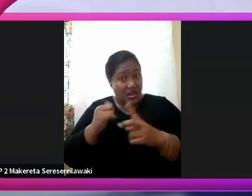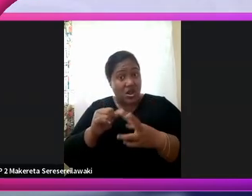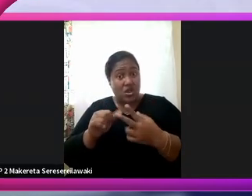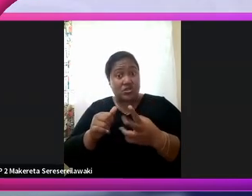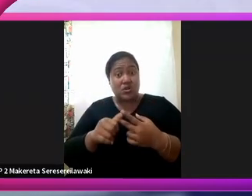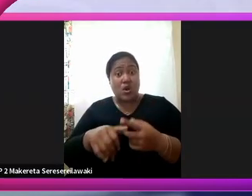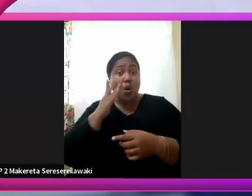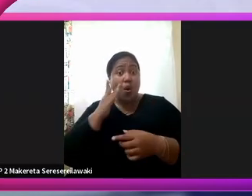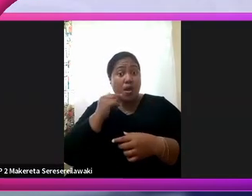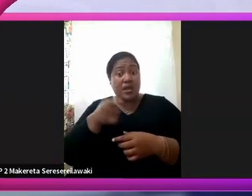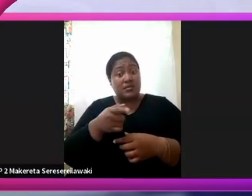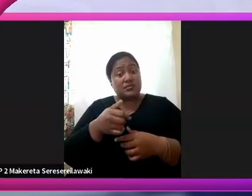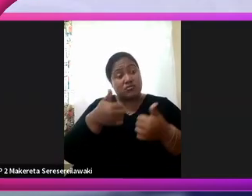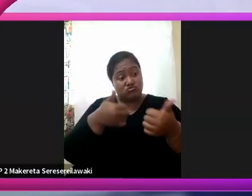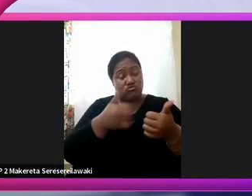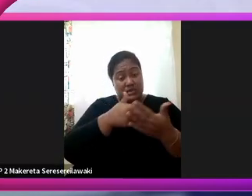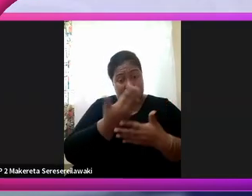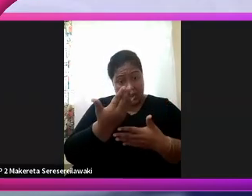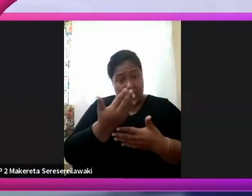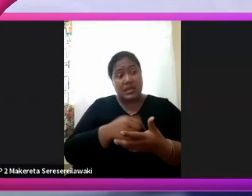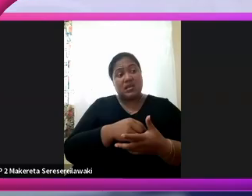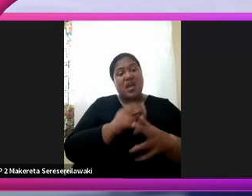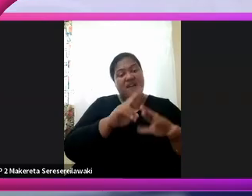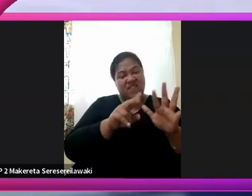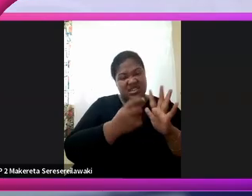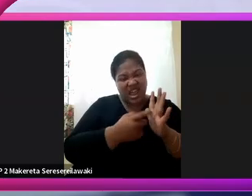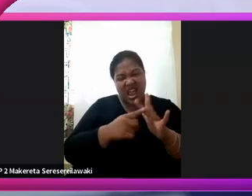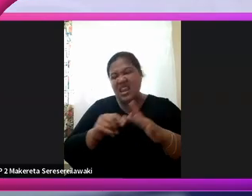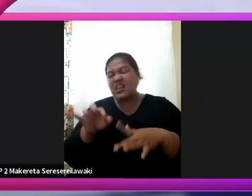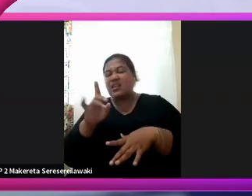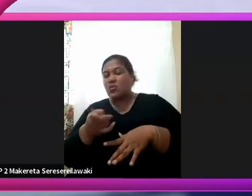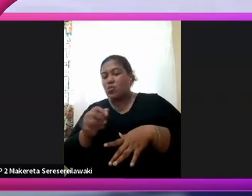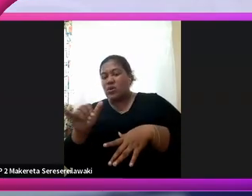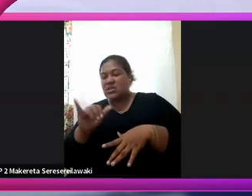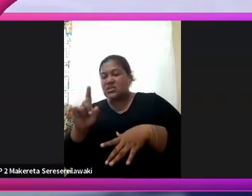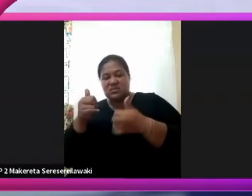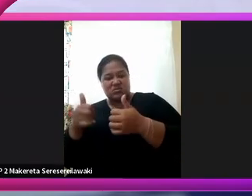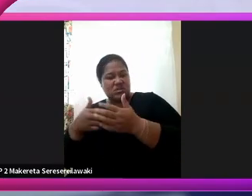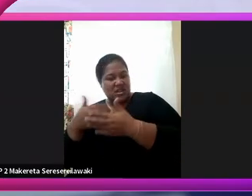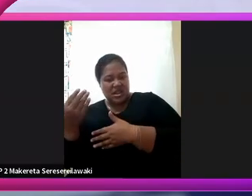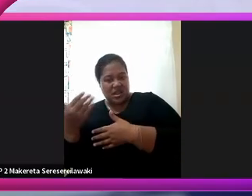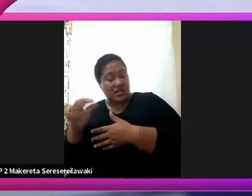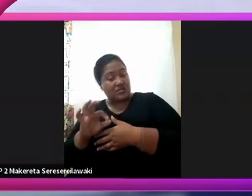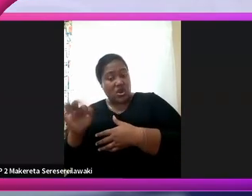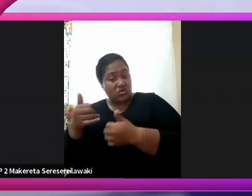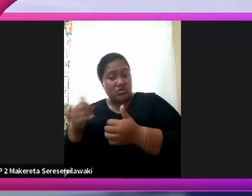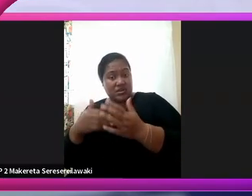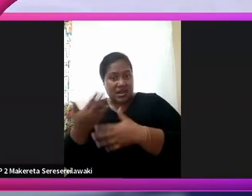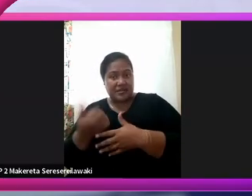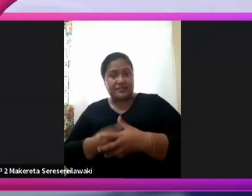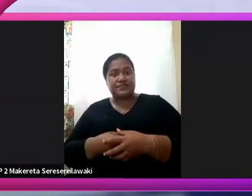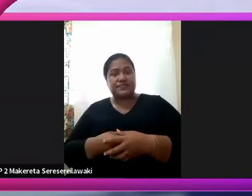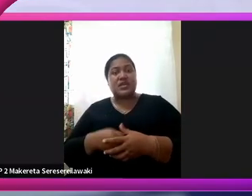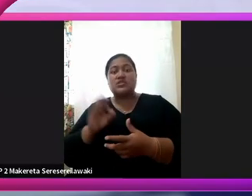is non-fertile day, what area, what factors that affect fertilities and all of that. So we don't have